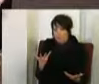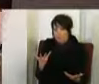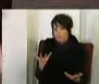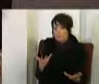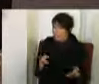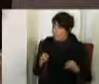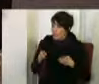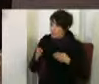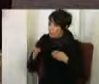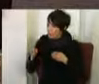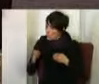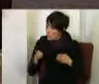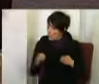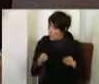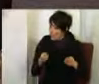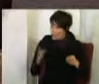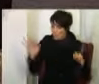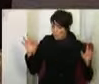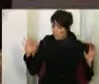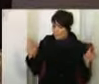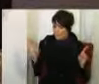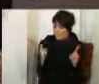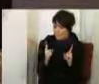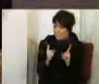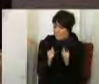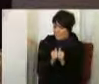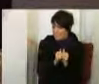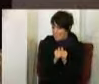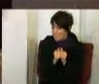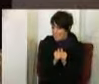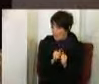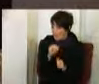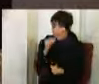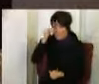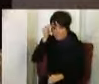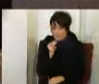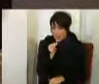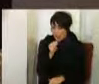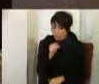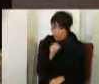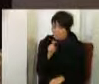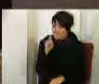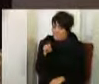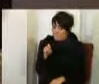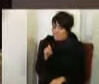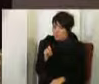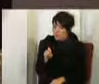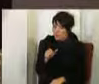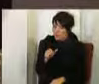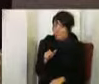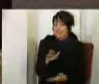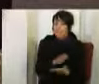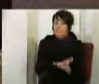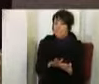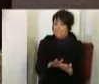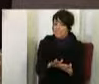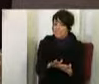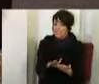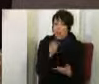the way in which they would come together with one another is that Mary would have had to have been a virgin, untouched by anyone